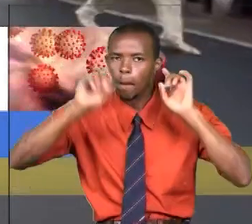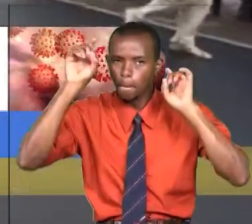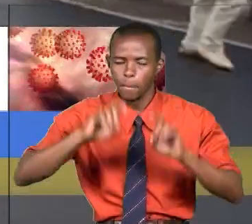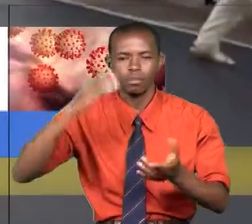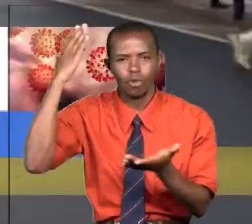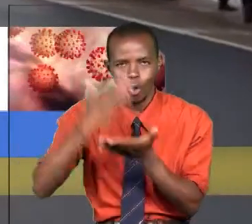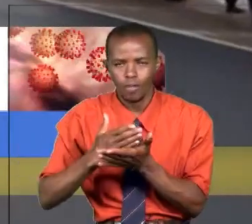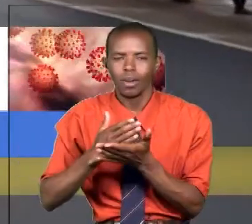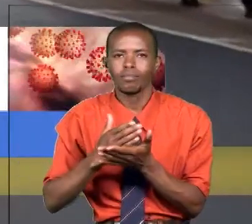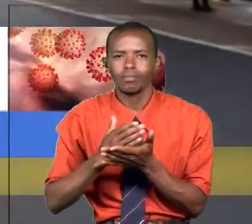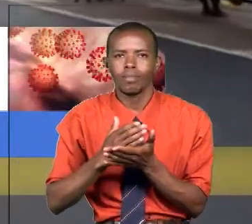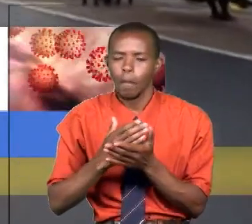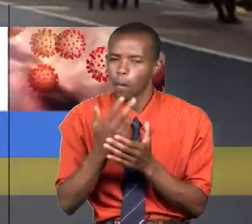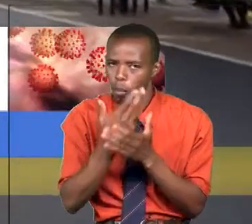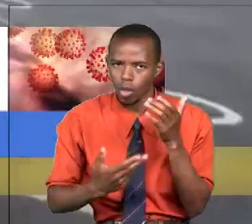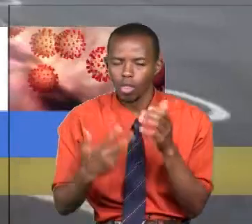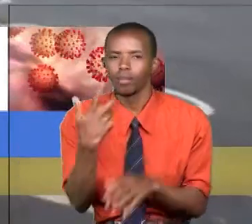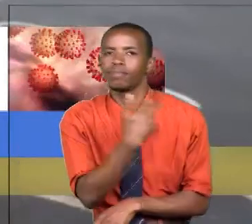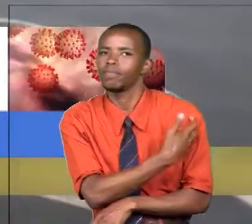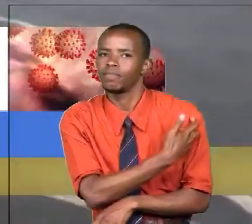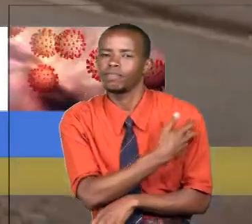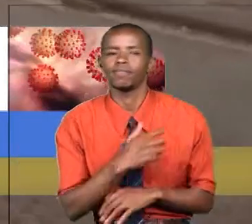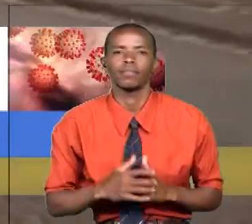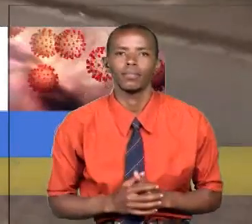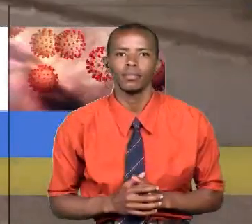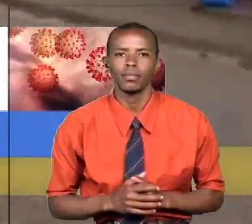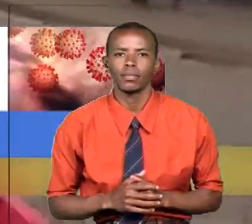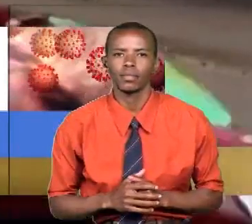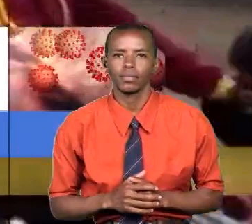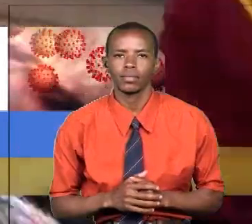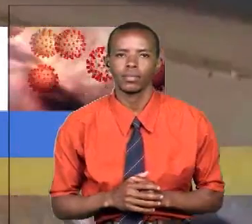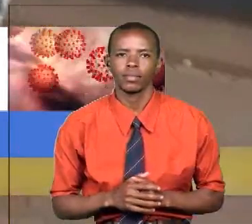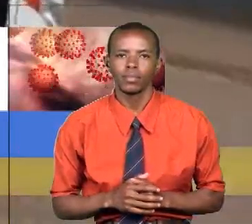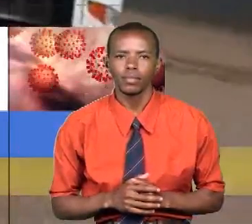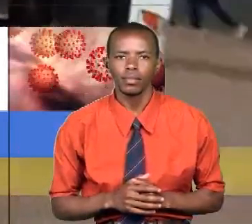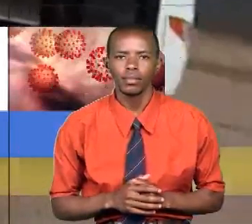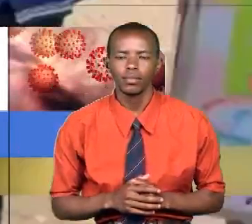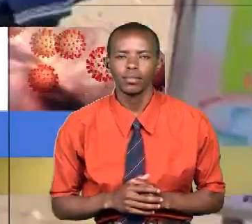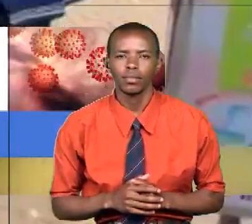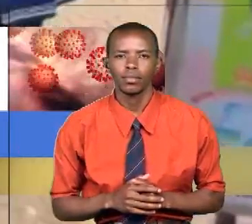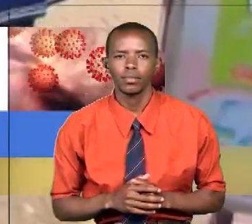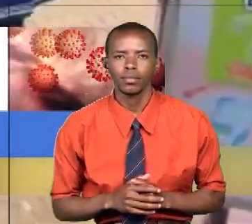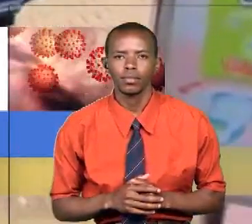have received both jabs. Apollo James, Switch Television.